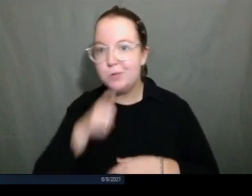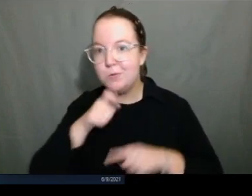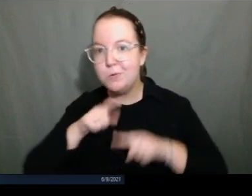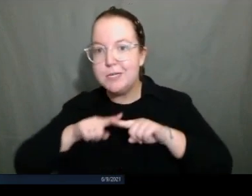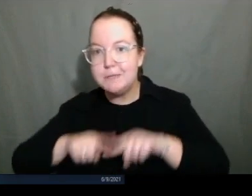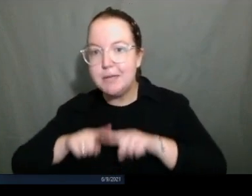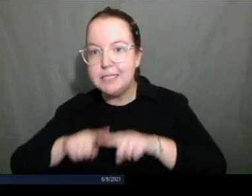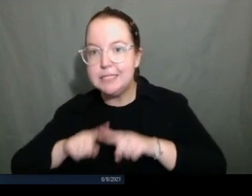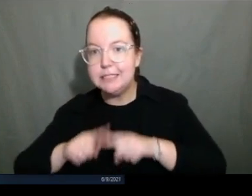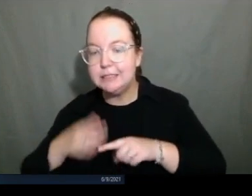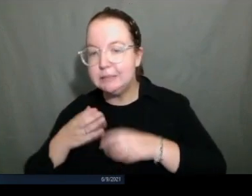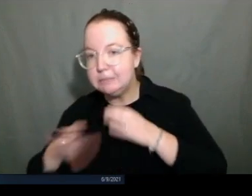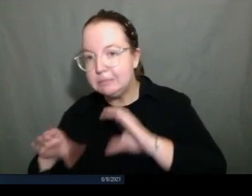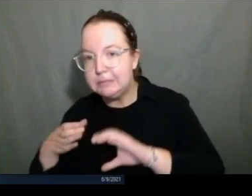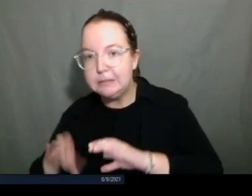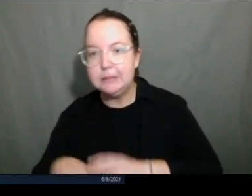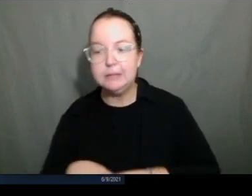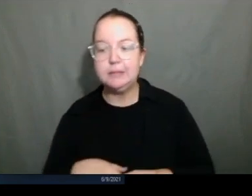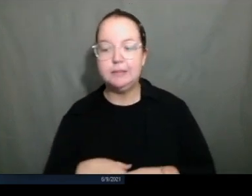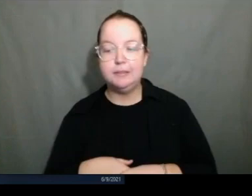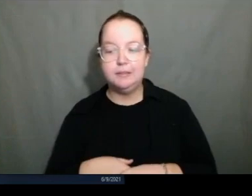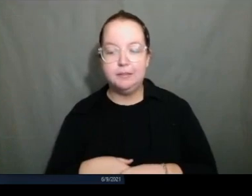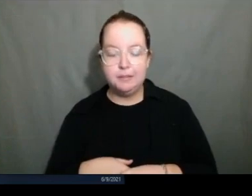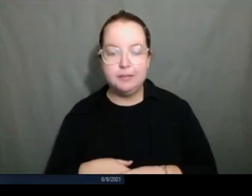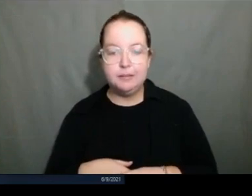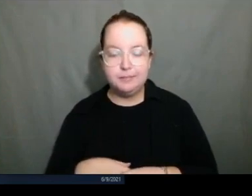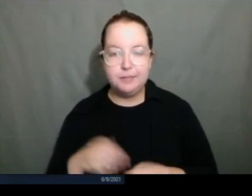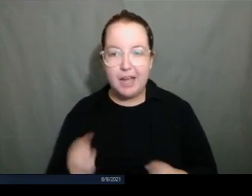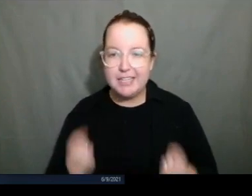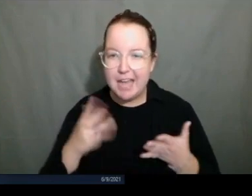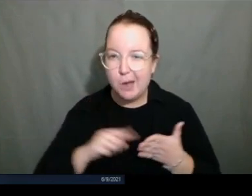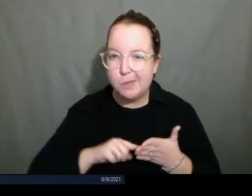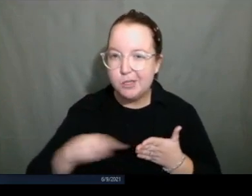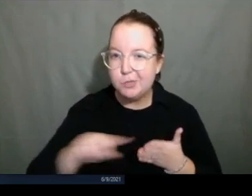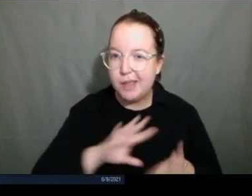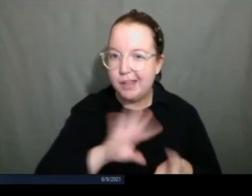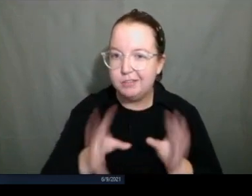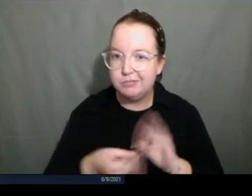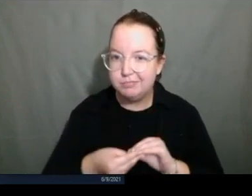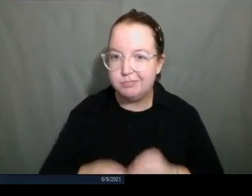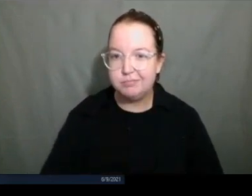or beneficiaries are, and then how much you are paying for that as well.